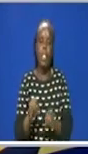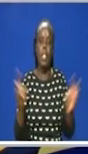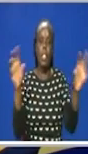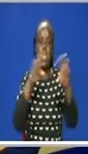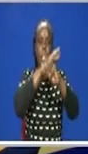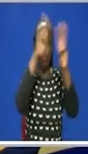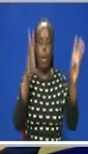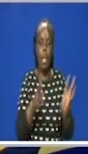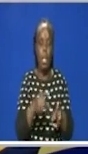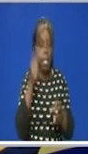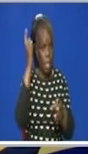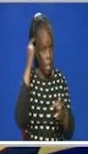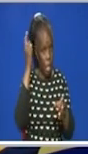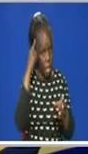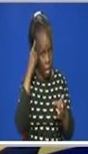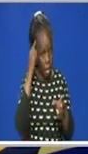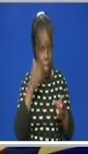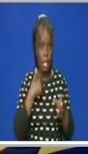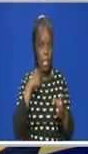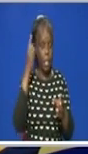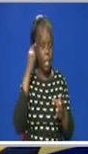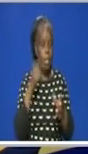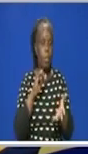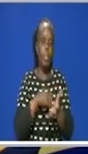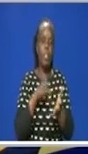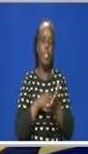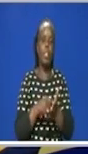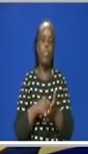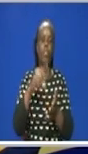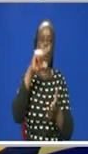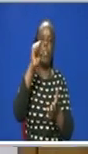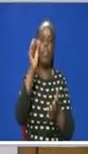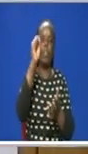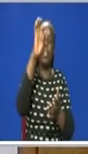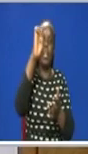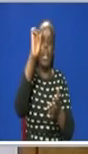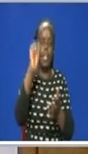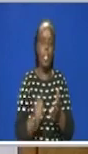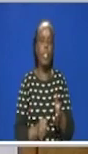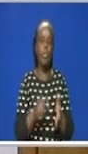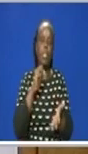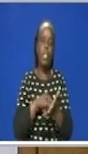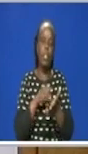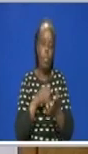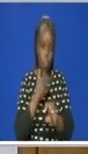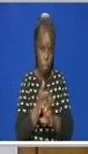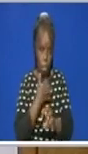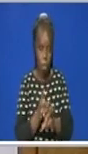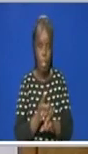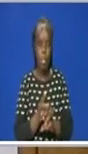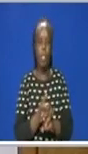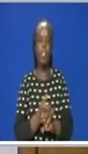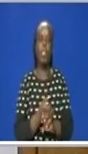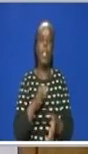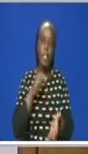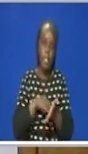it has a head, and that head is composed of frozen gases. It is composed of rocks. Rocks. And then it is composed